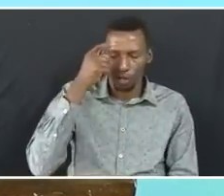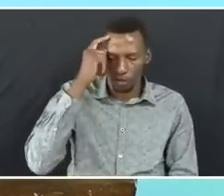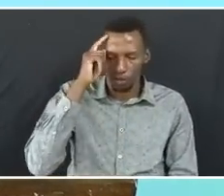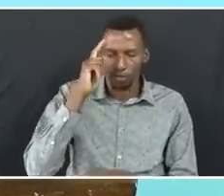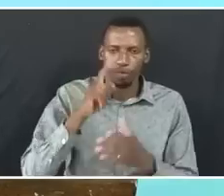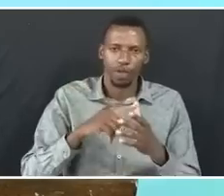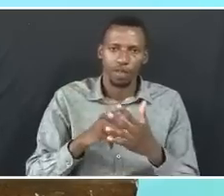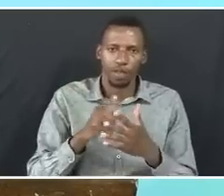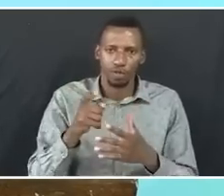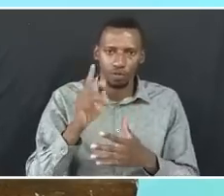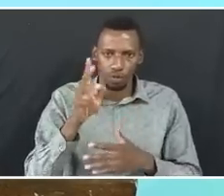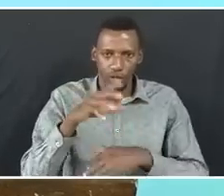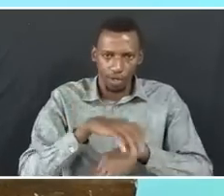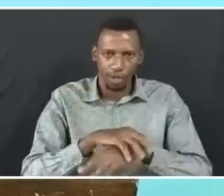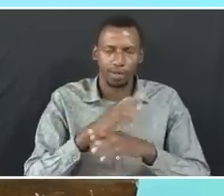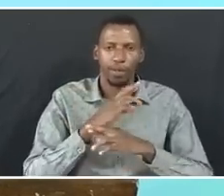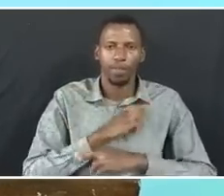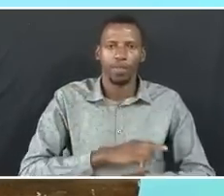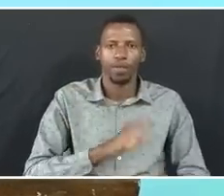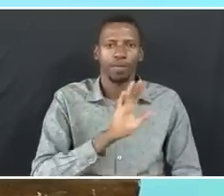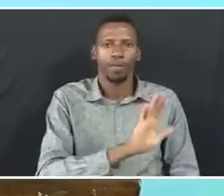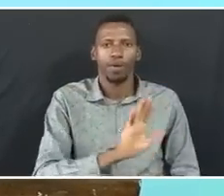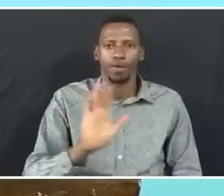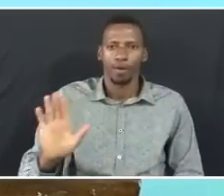you'll find rest for your souls.